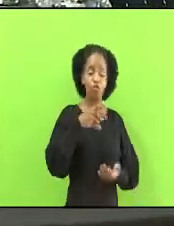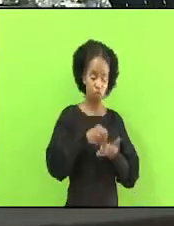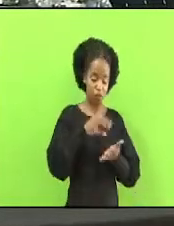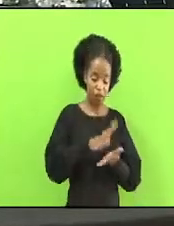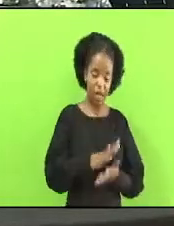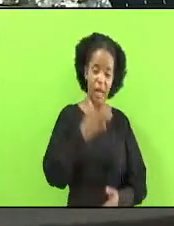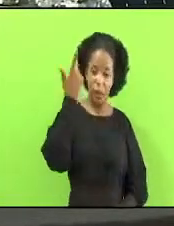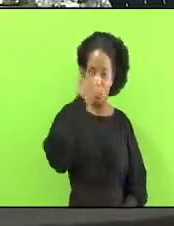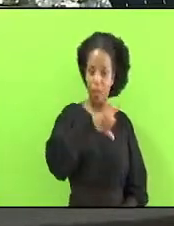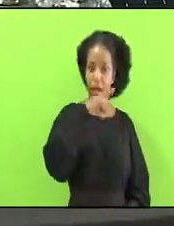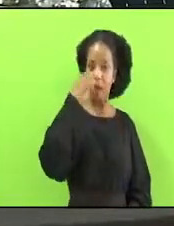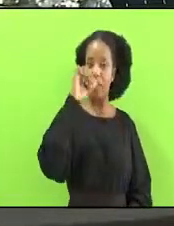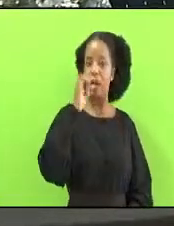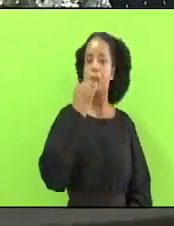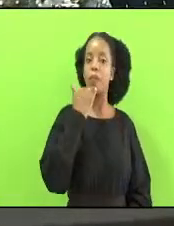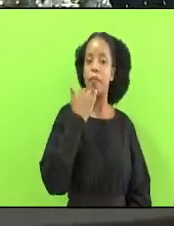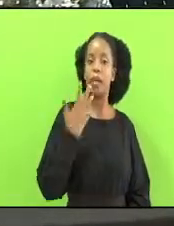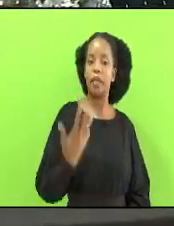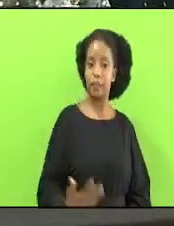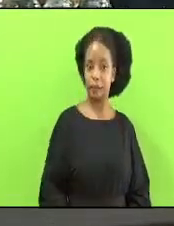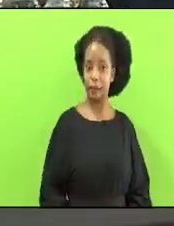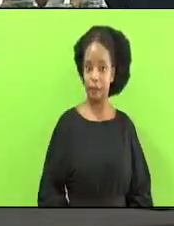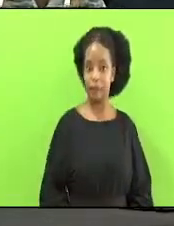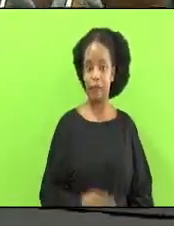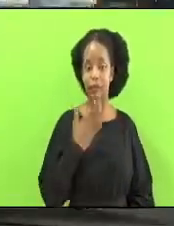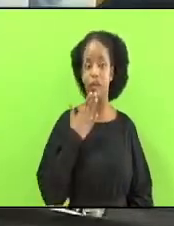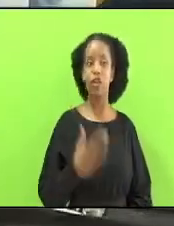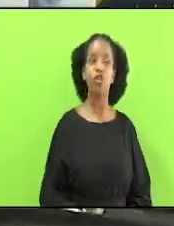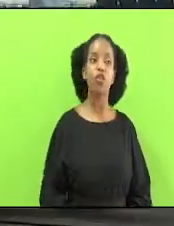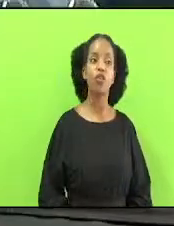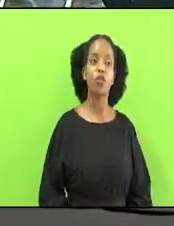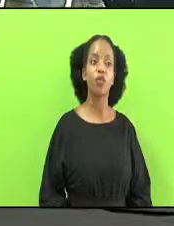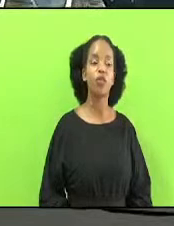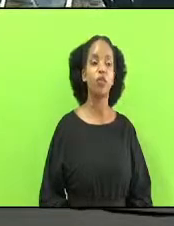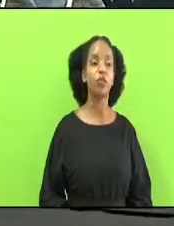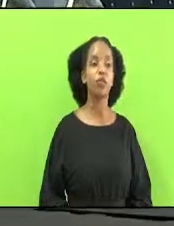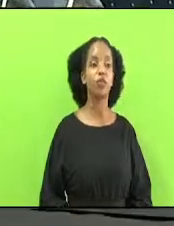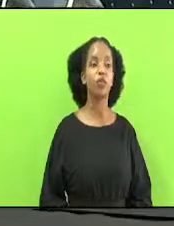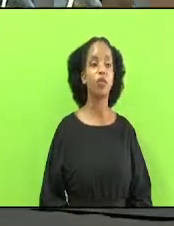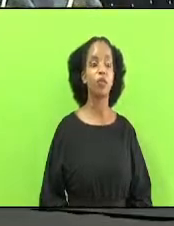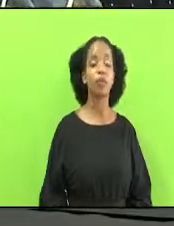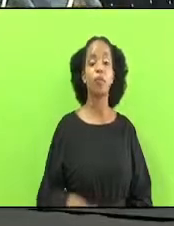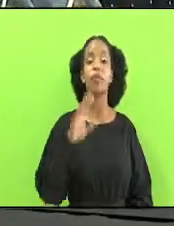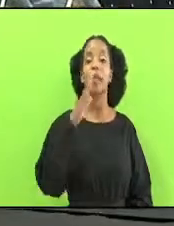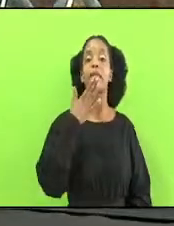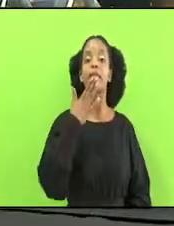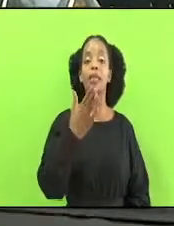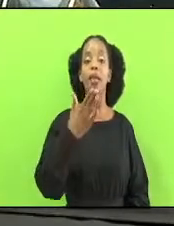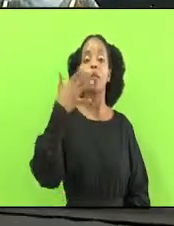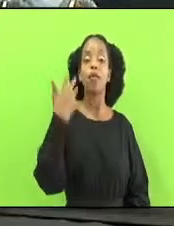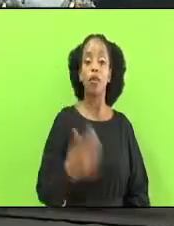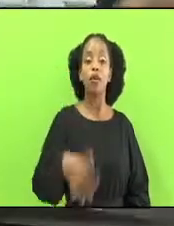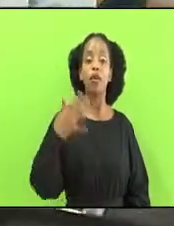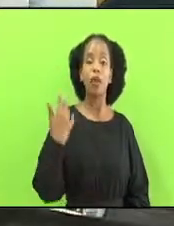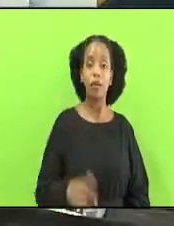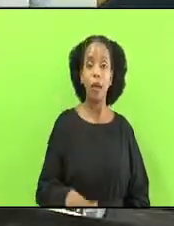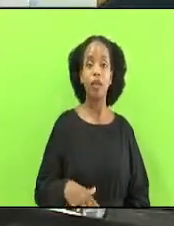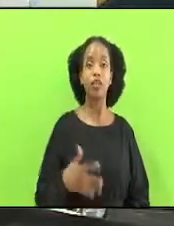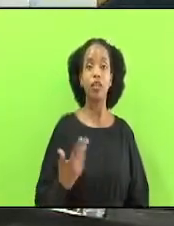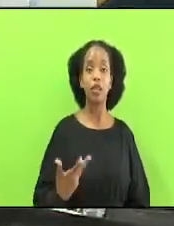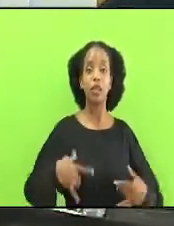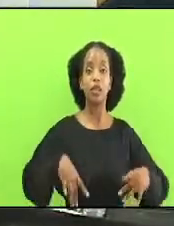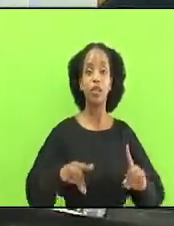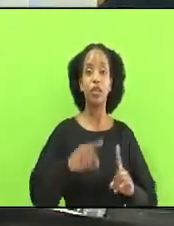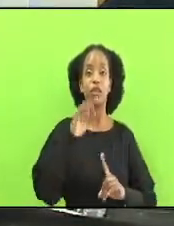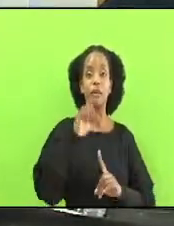gore di builwe ke mang akere. Thank you. Thank you very much, Chairperson of